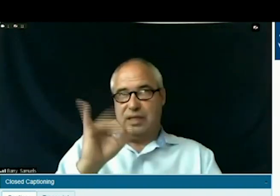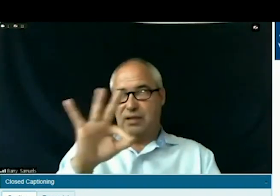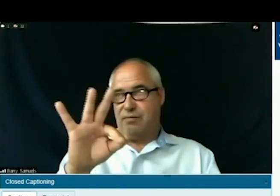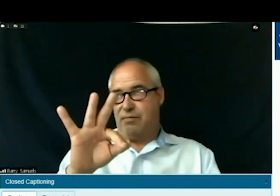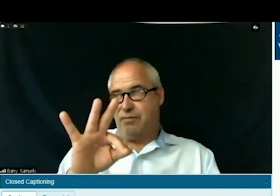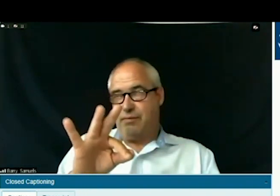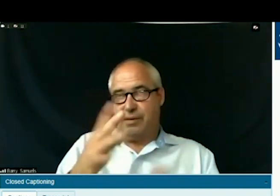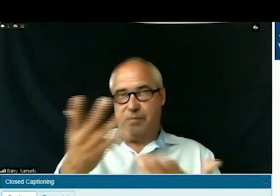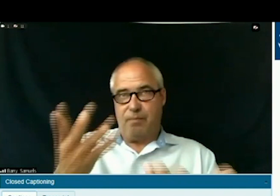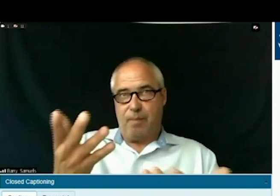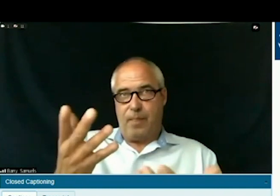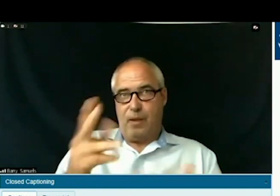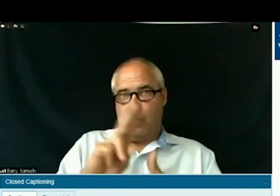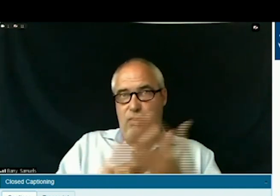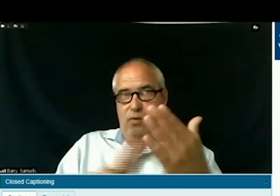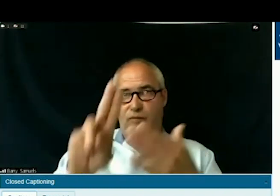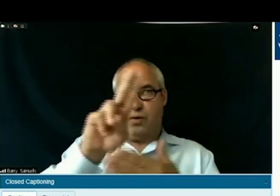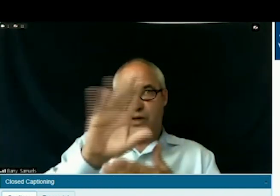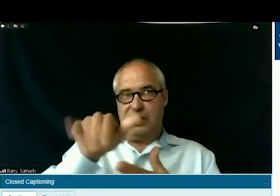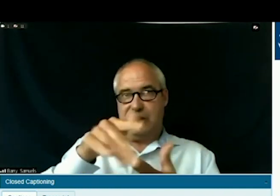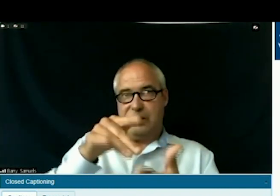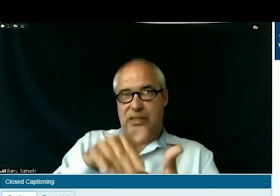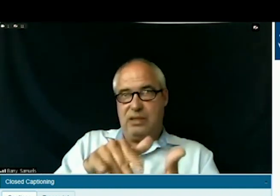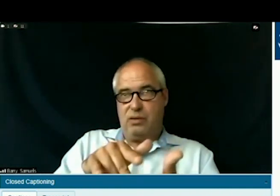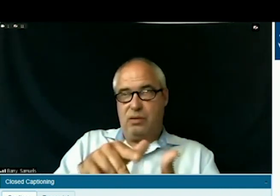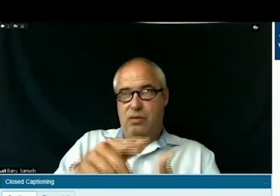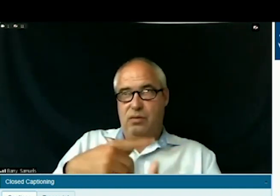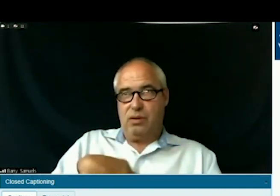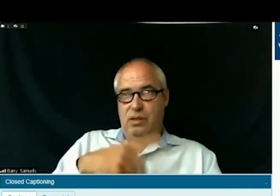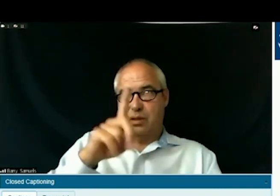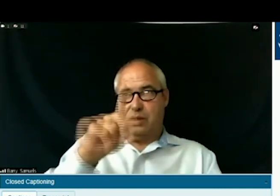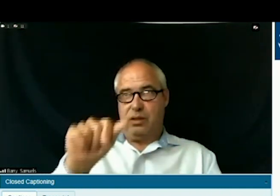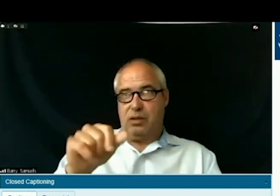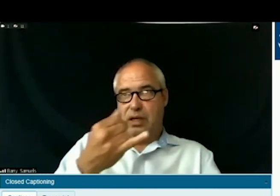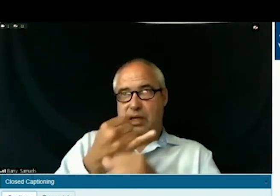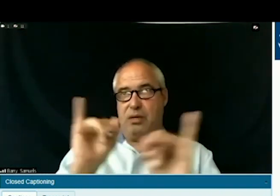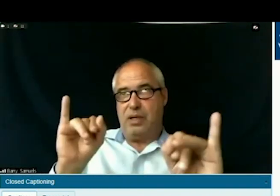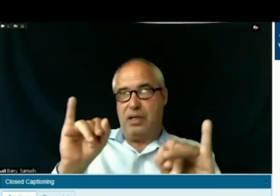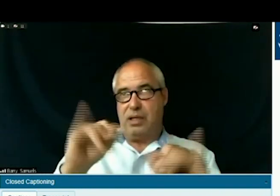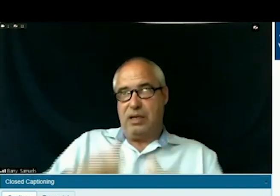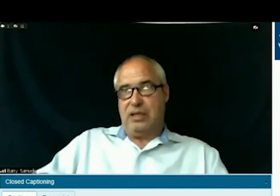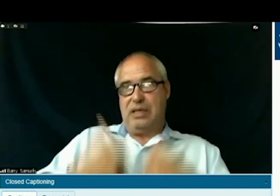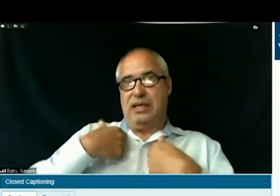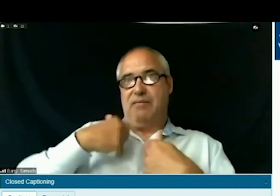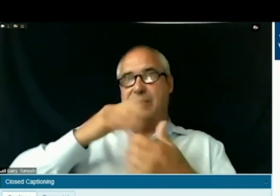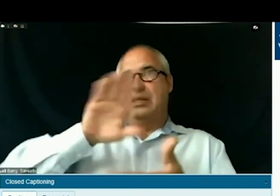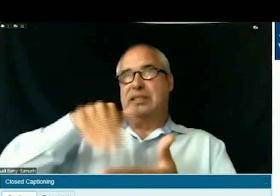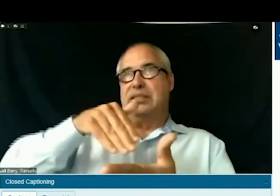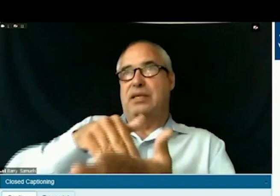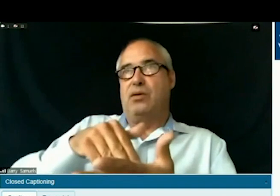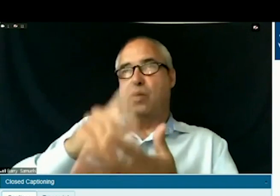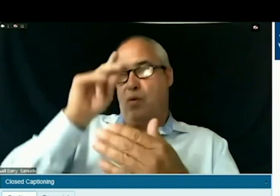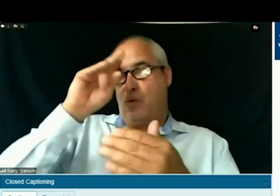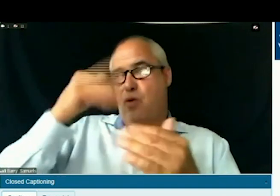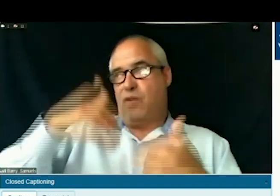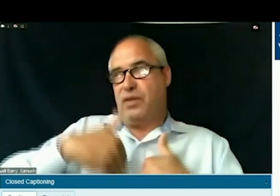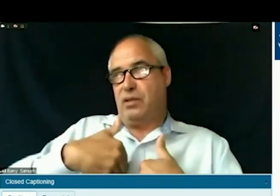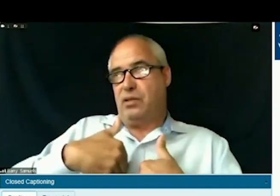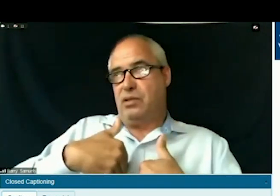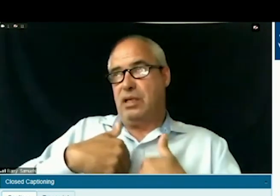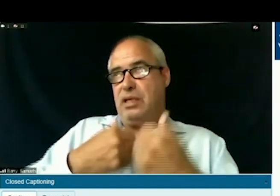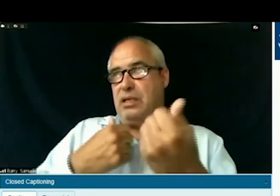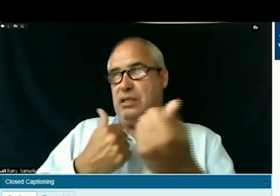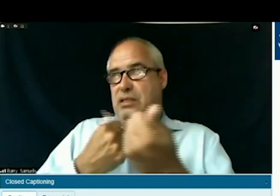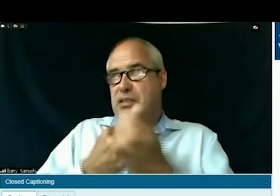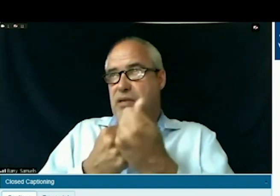at University Center of Excellence on Disability or an independent living center, or the Autistic Self-Advocacy Network supporting people